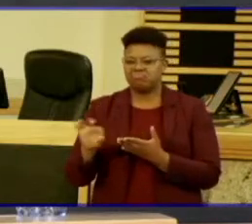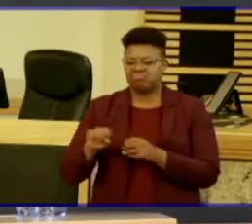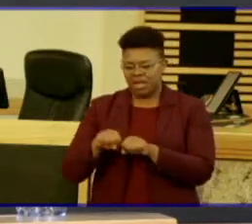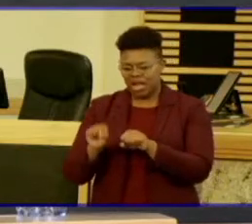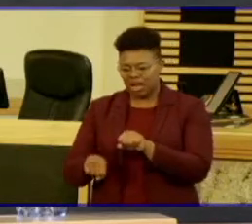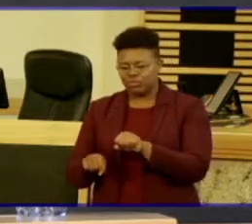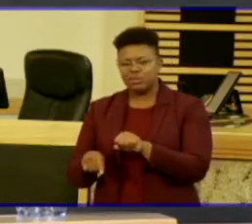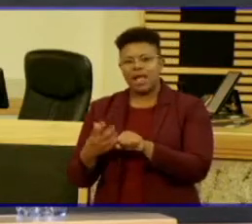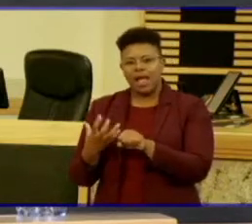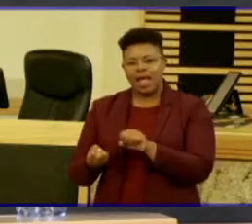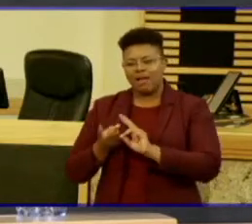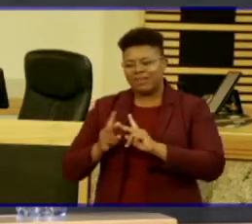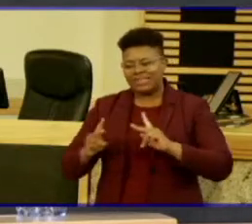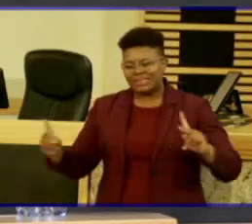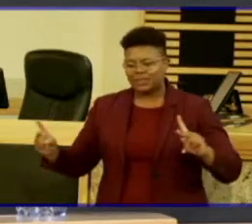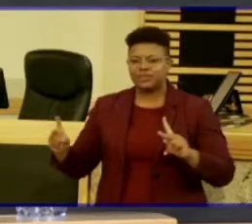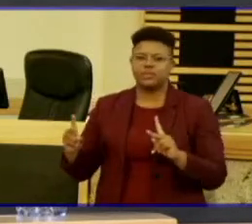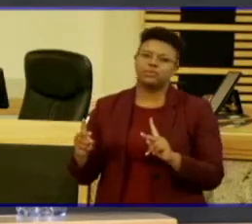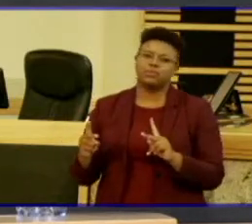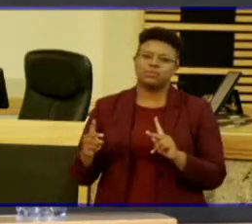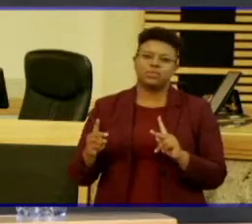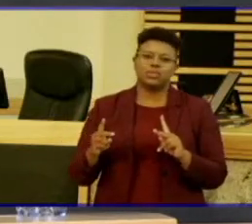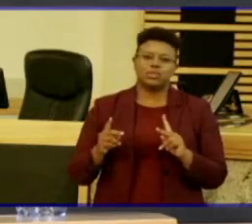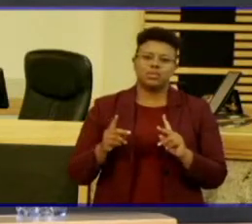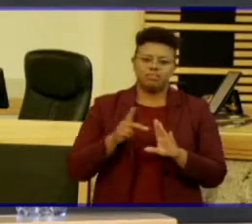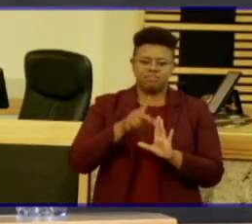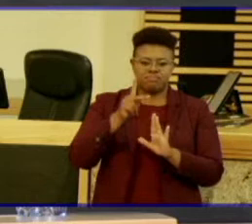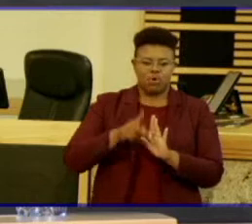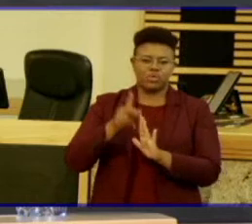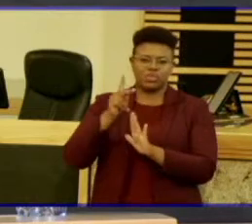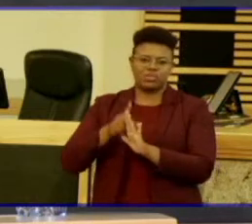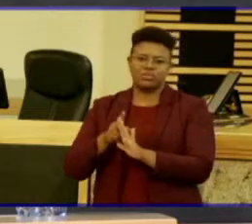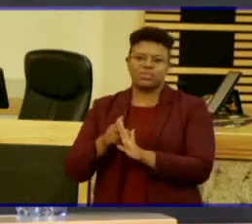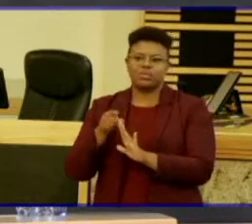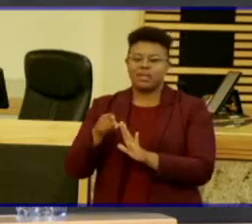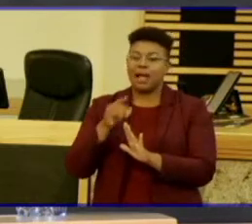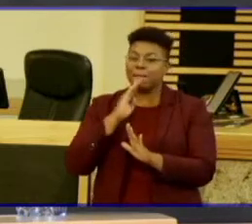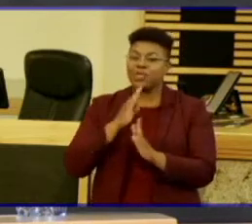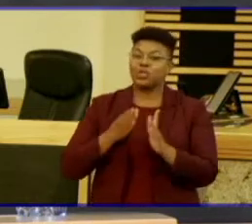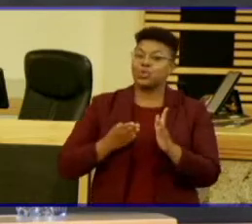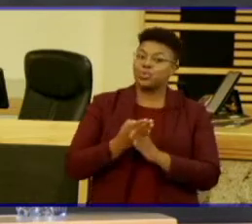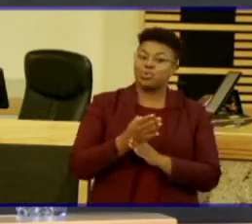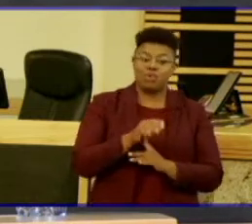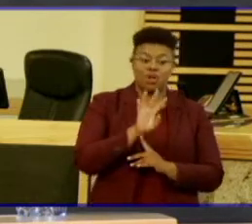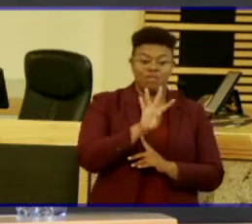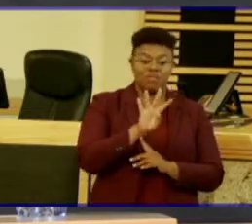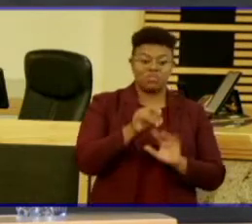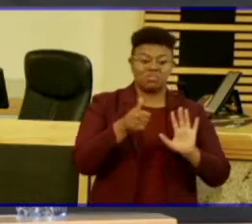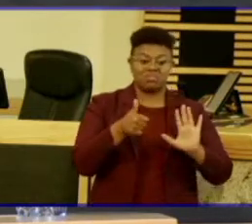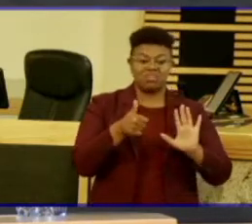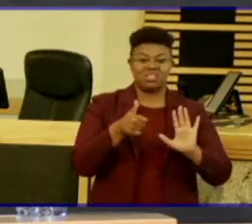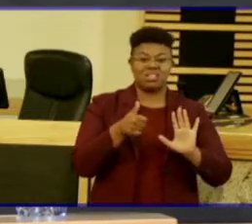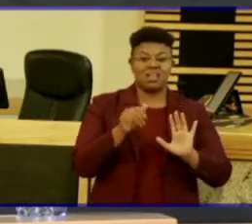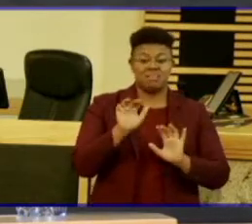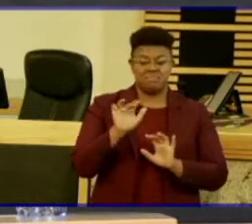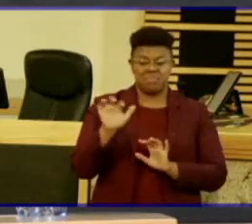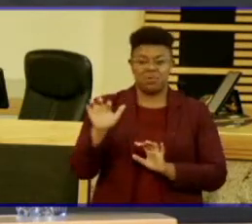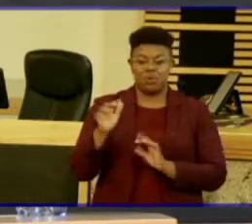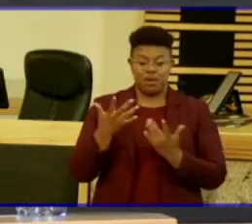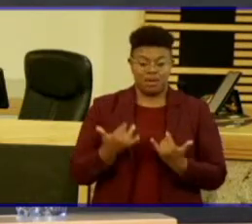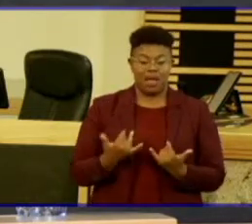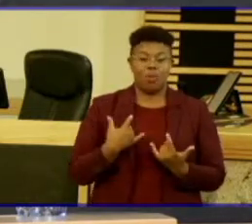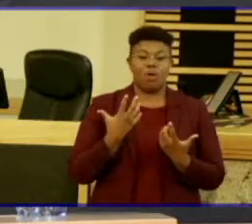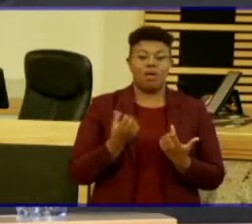on various projects to the tune of 47 million. Through this investment, we now have new high